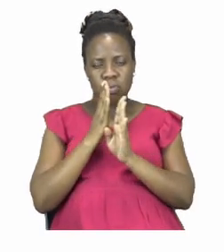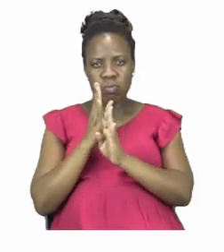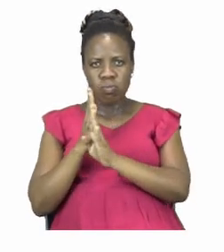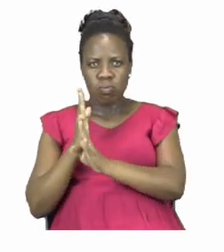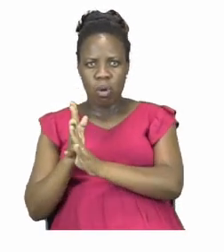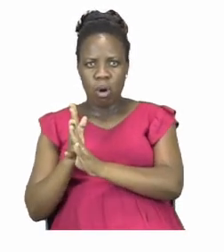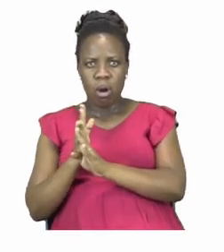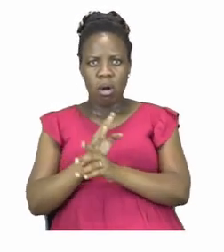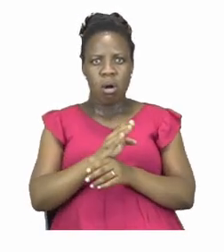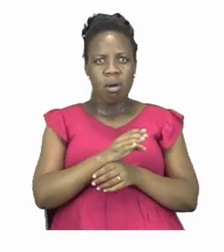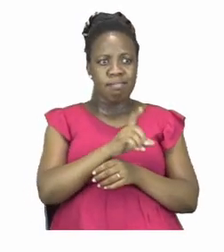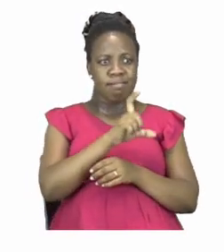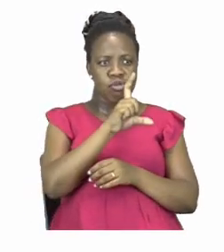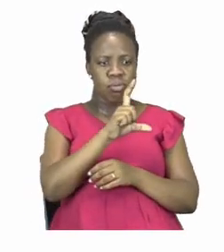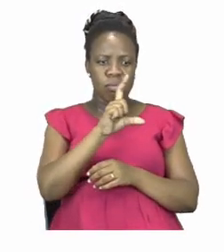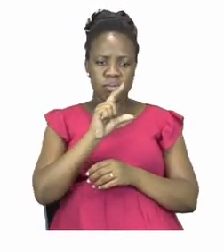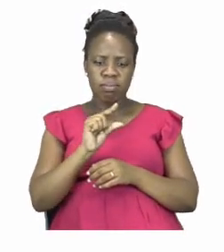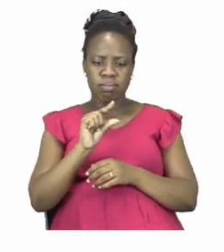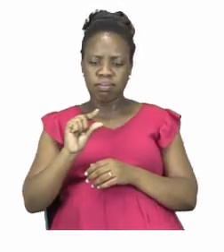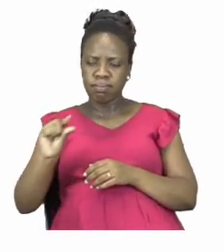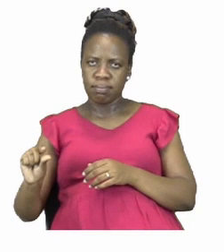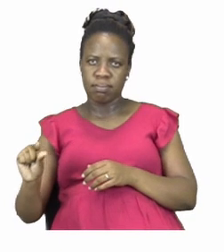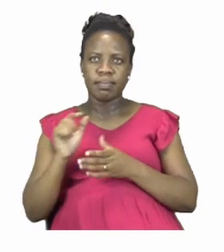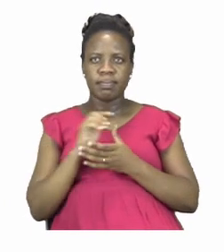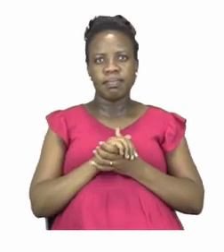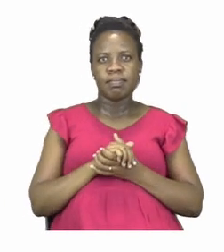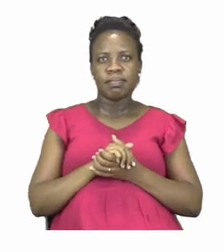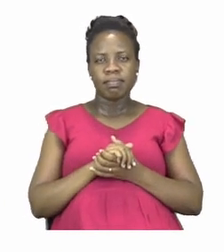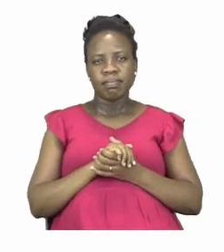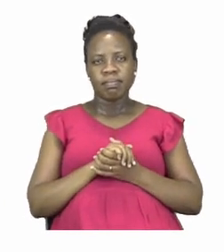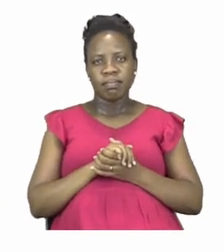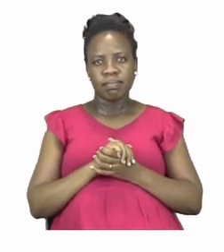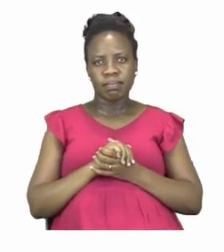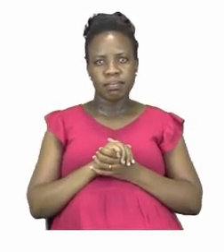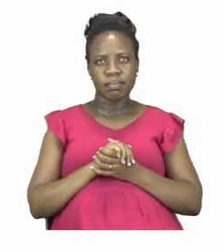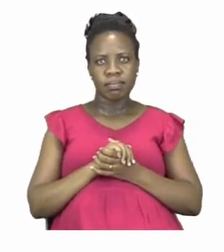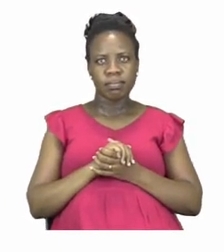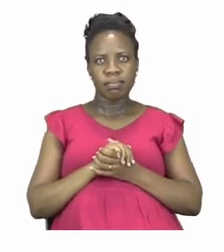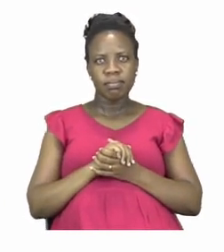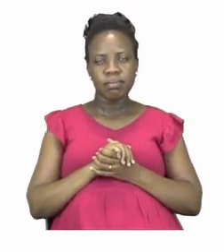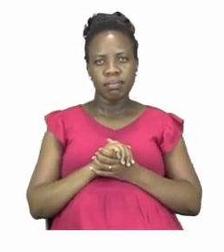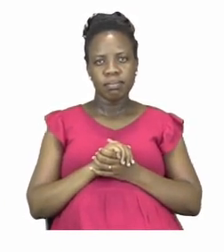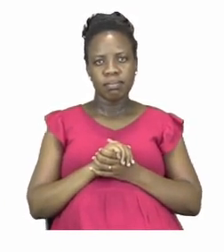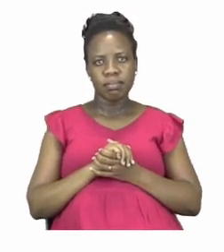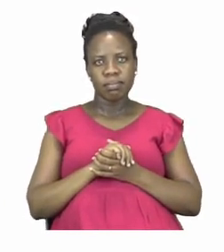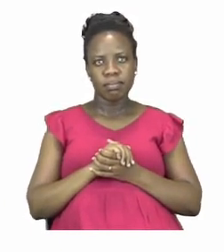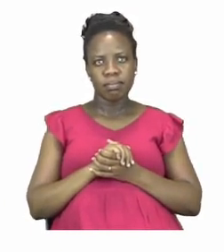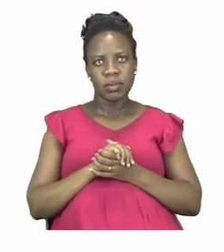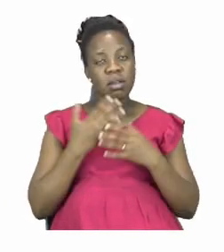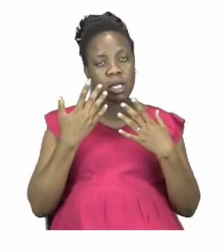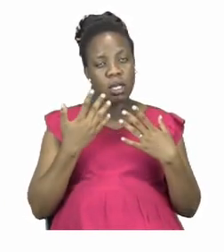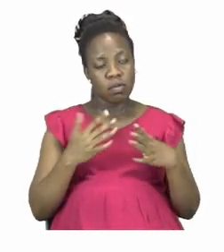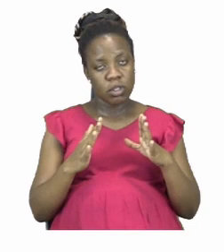You can always go back and have a look at it again. Right, everyone, I want you to go ahead and finish these activities